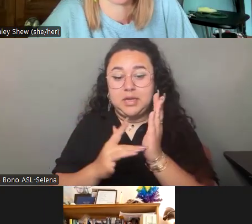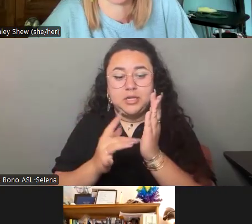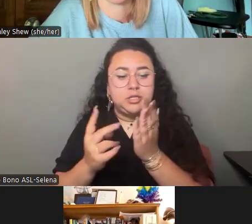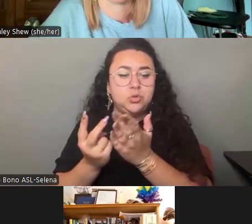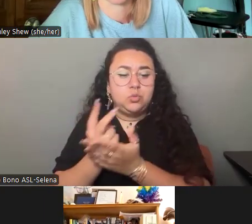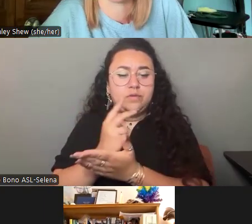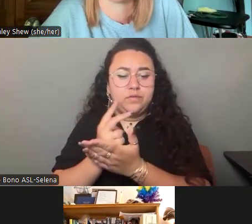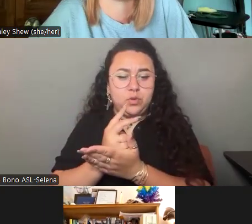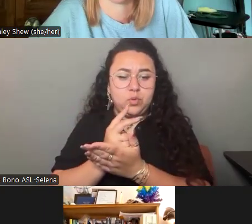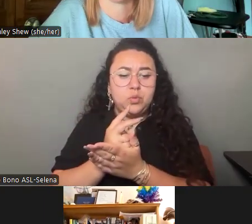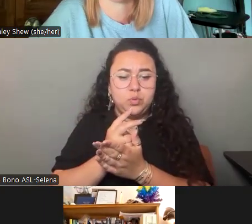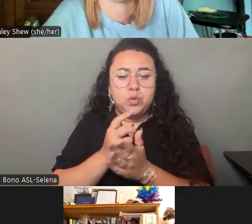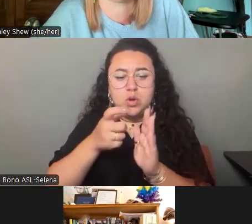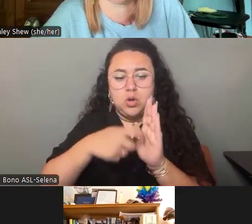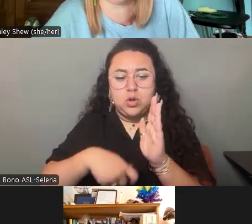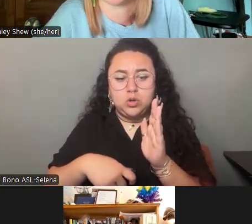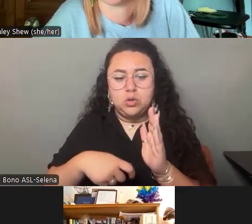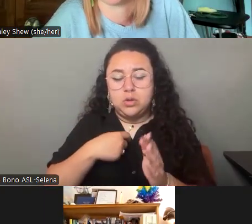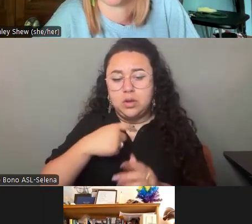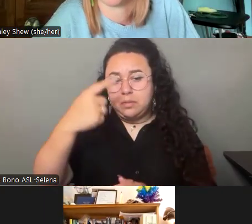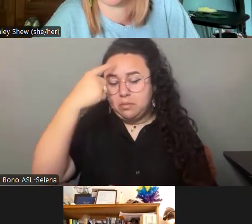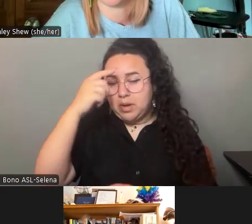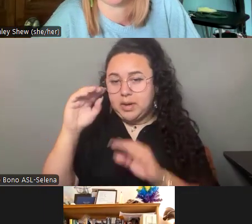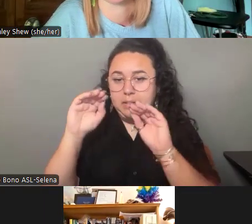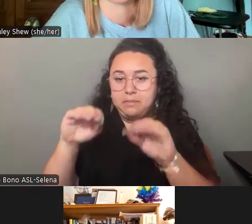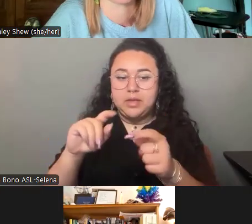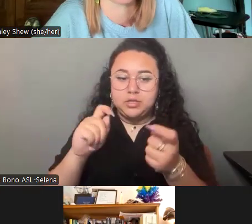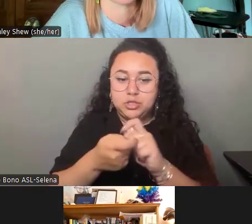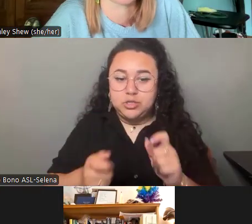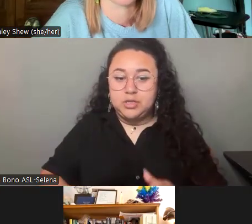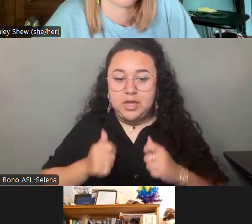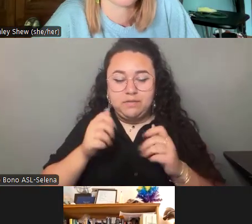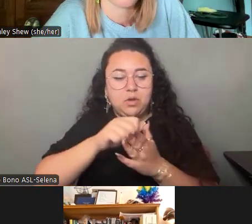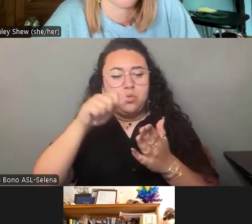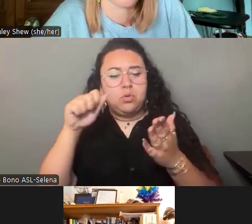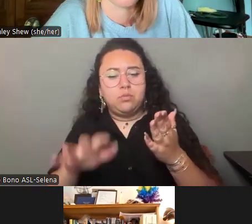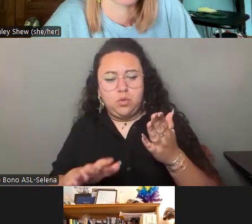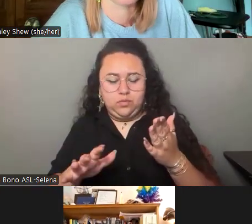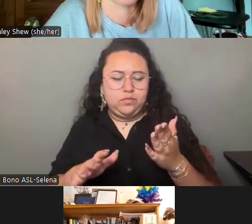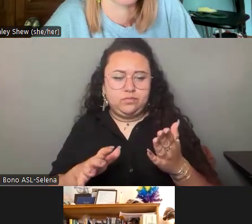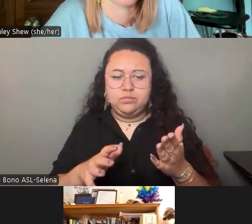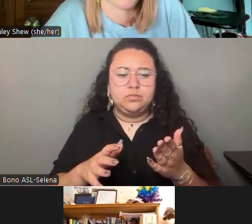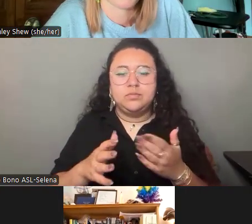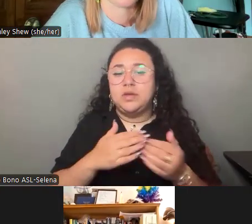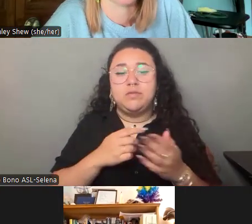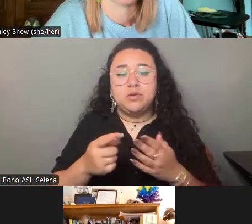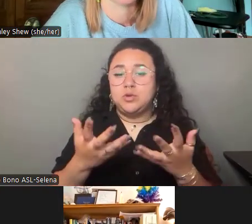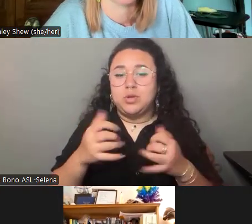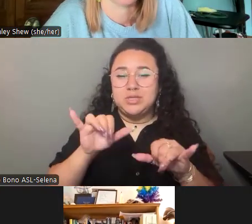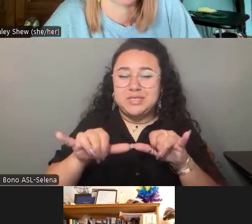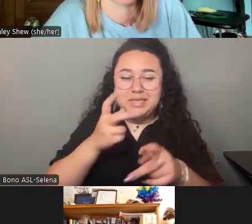title is "A Brain Implant Changed Her Life, Then It Was Removed Against Her Will." It is the story of Rita Leggett, who